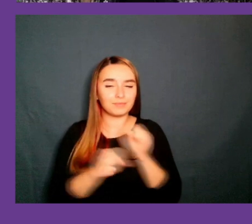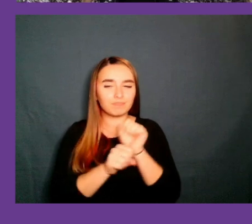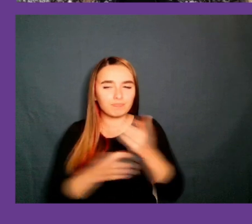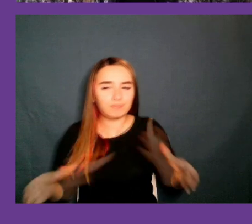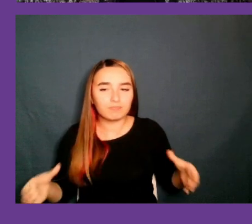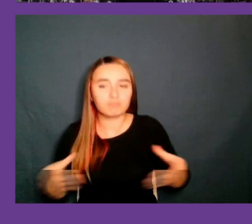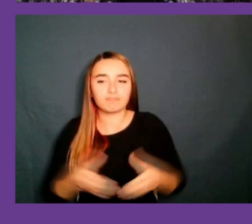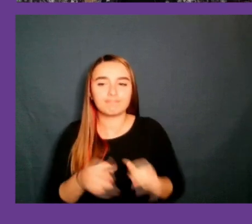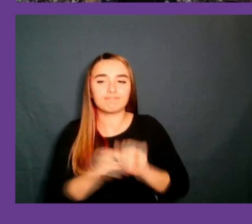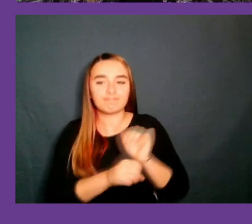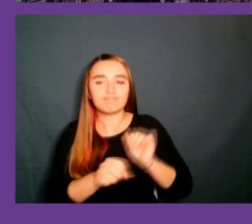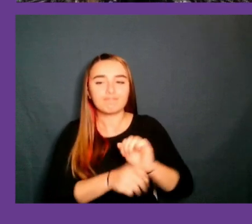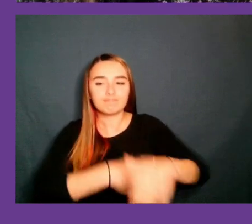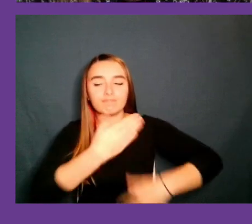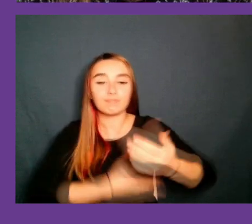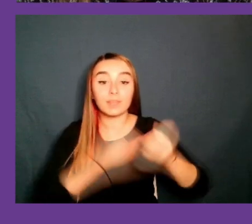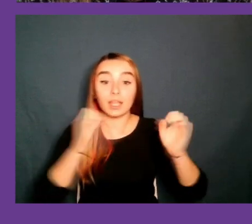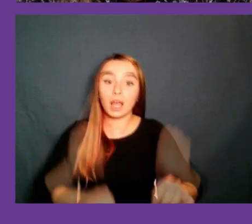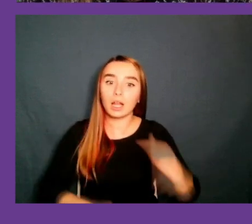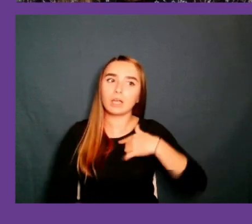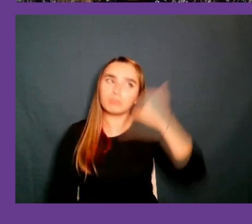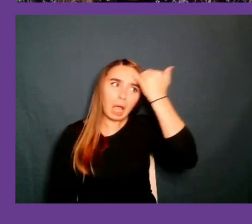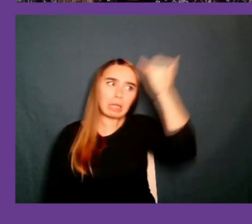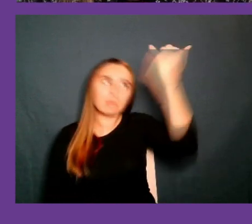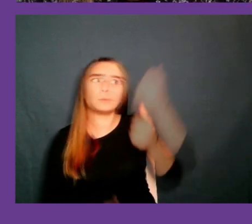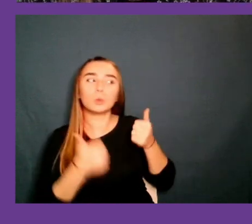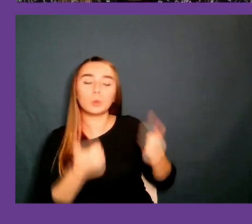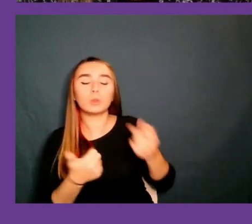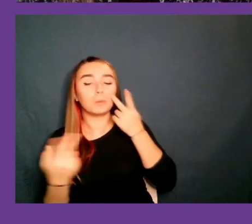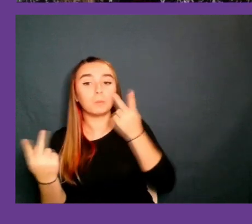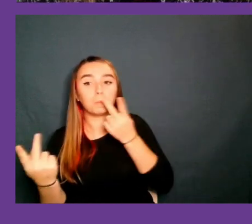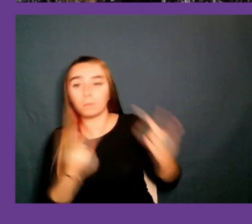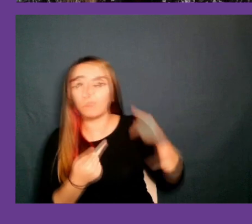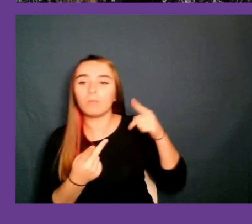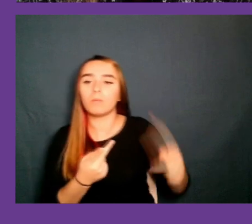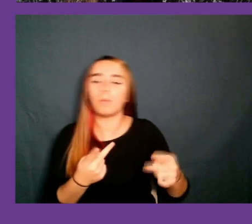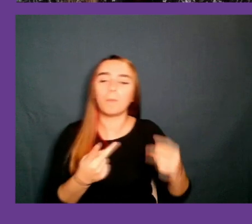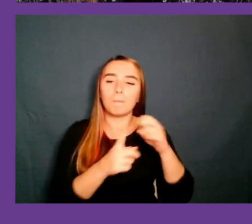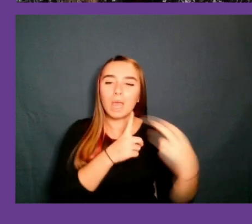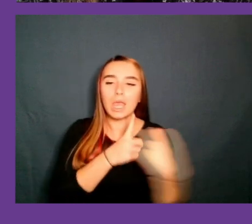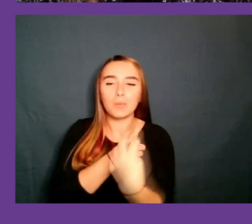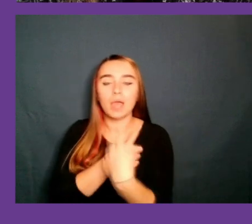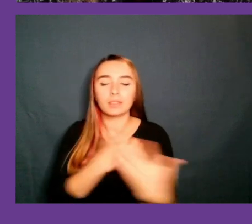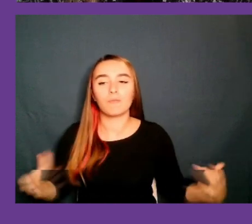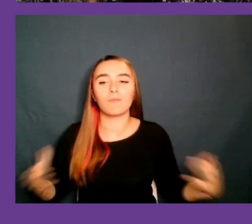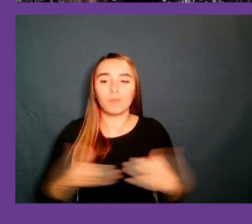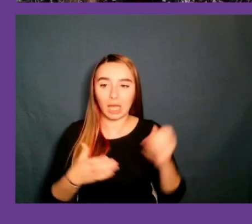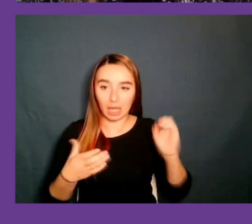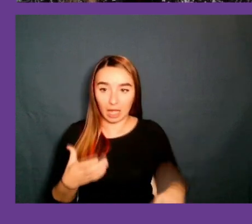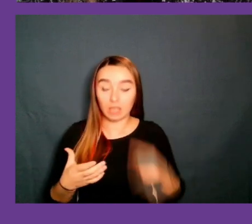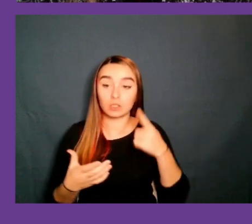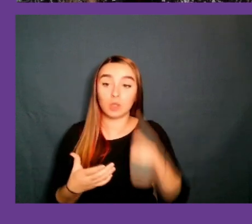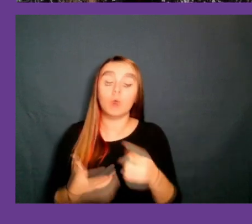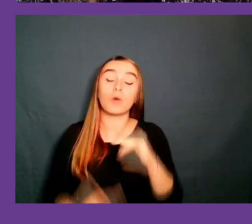get people from across the board and many different perspectives working together. The EN standard covers ICT in a very